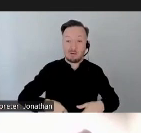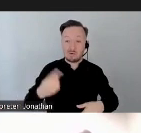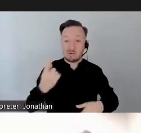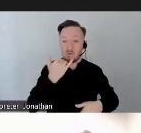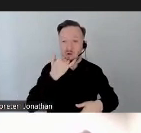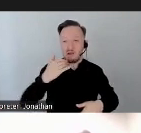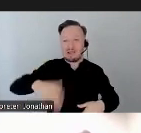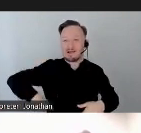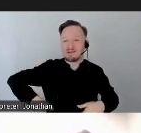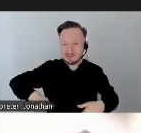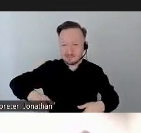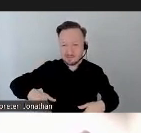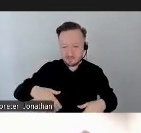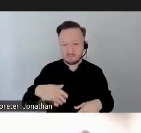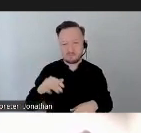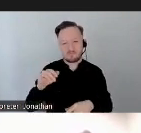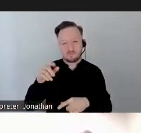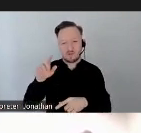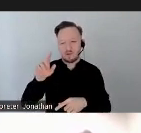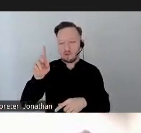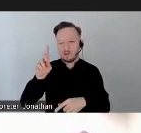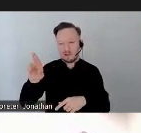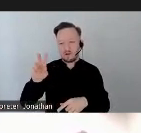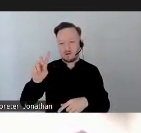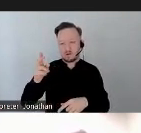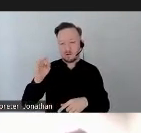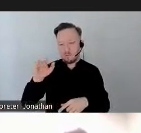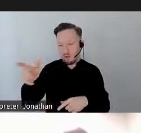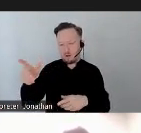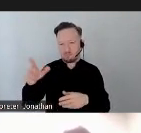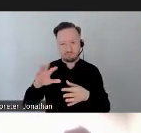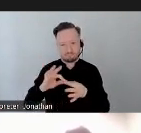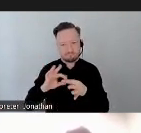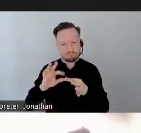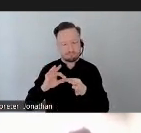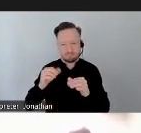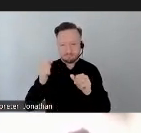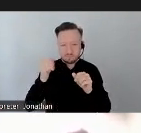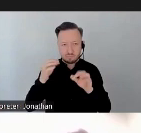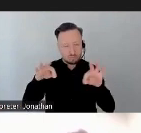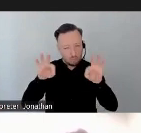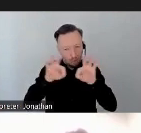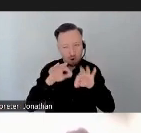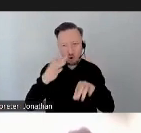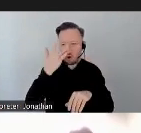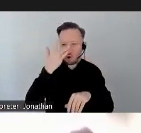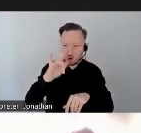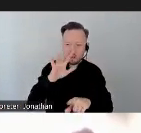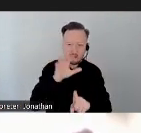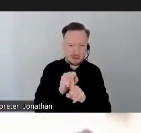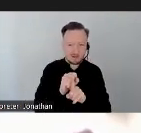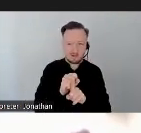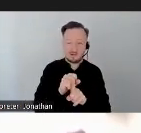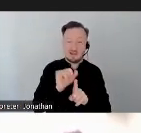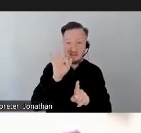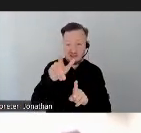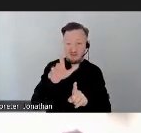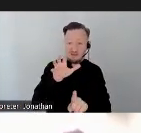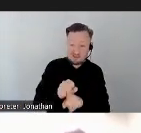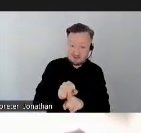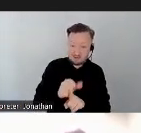Dhimal mentioned, it's all about early detection. Your chances of survival are very, very high if